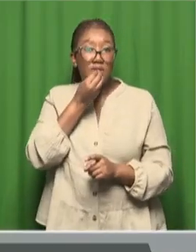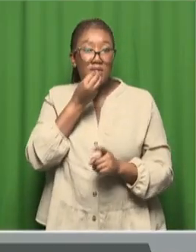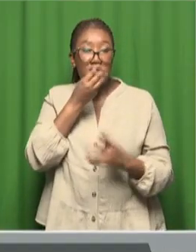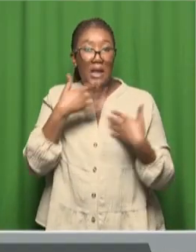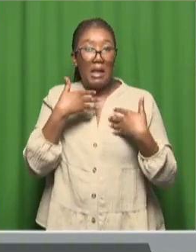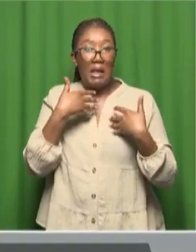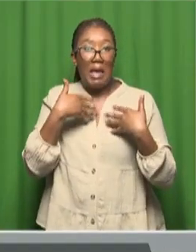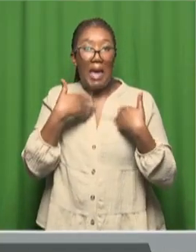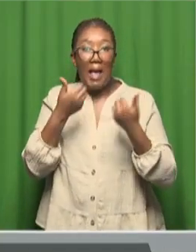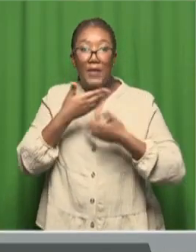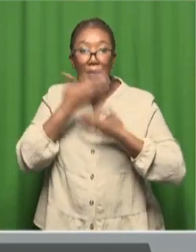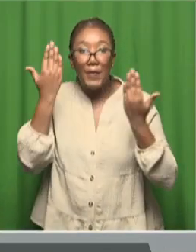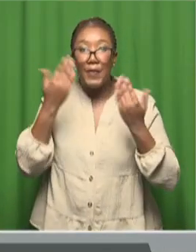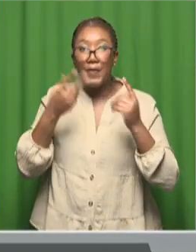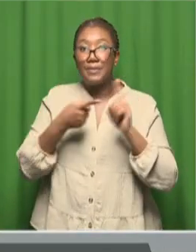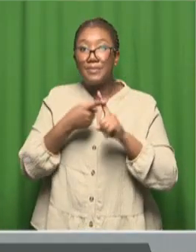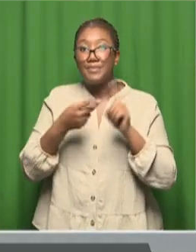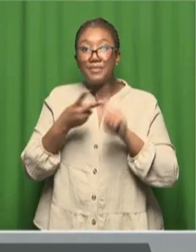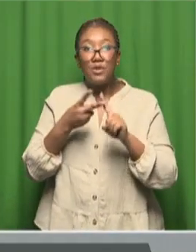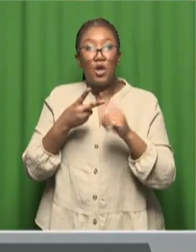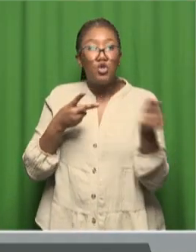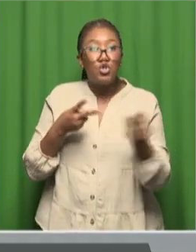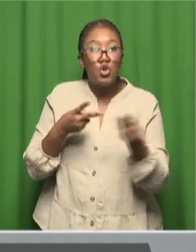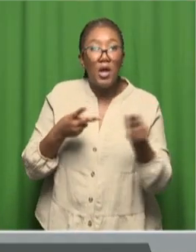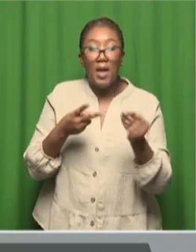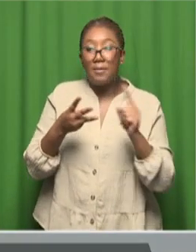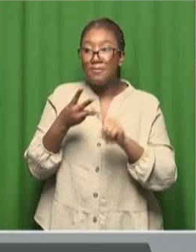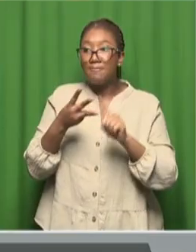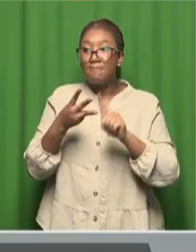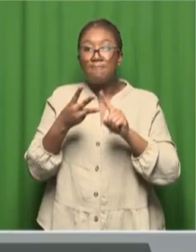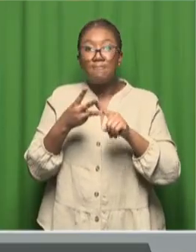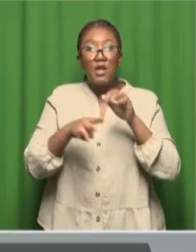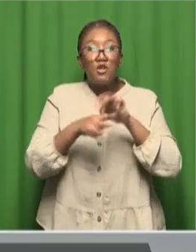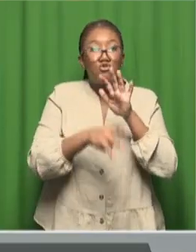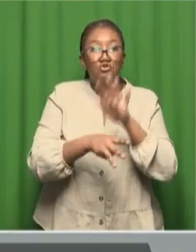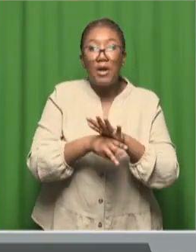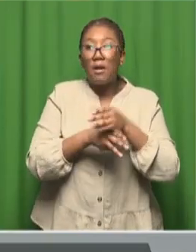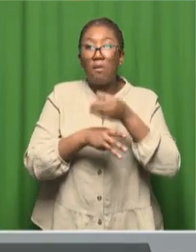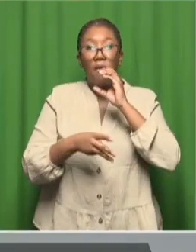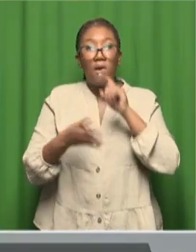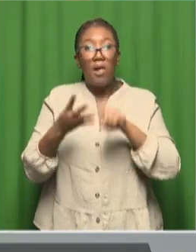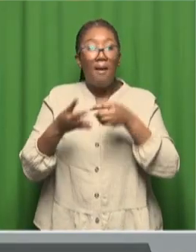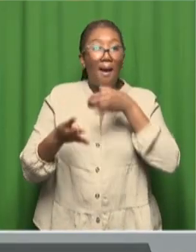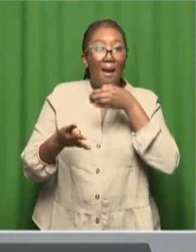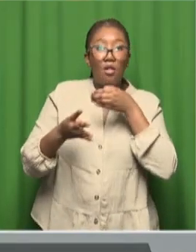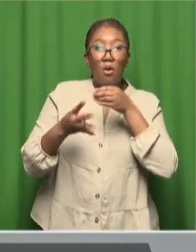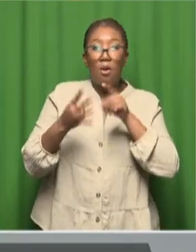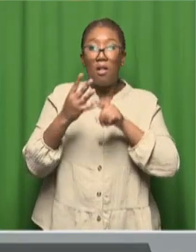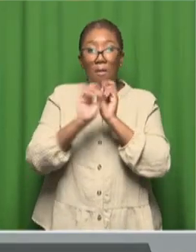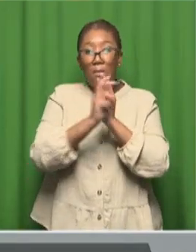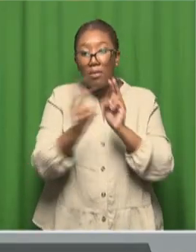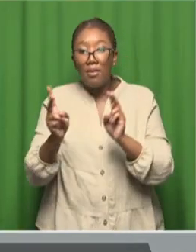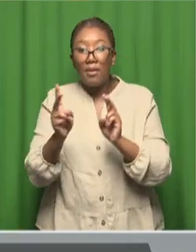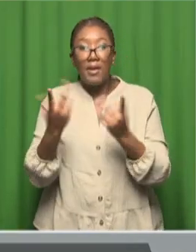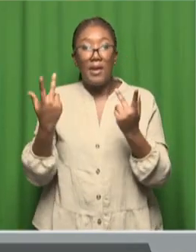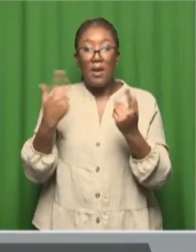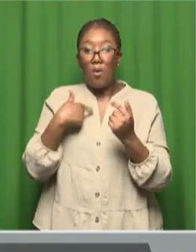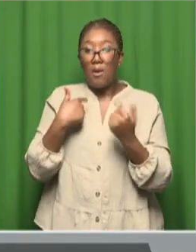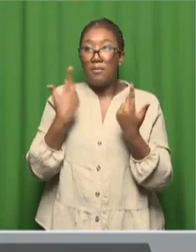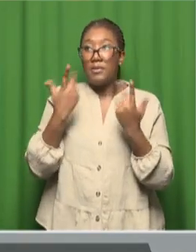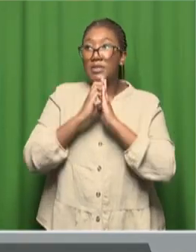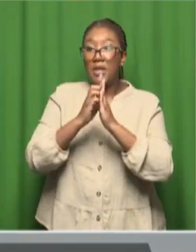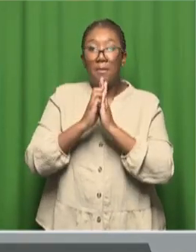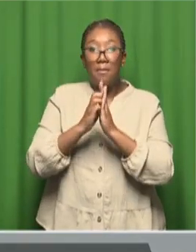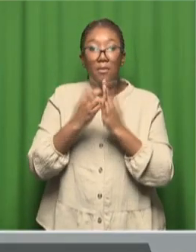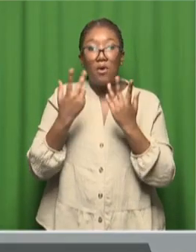refined carbohydrates, fatty foods, too many sugary drinks, etc., leading a sedentary lifestyle. So for example, you know,